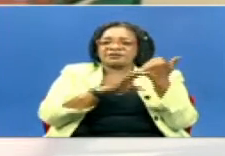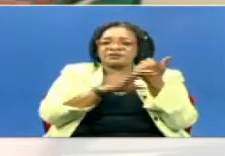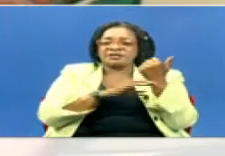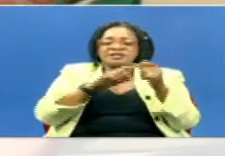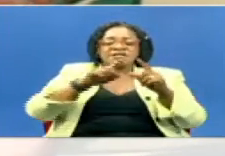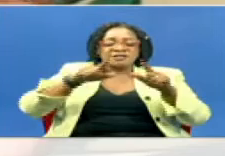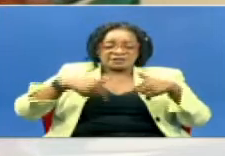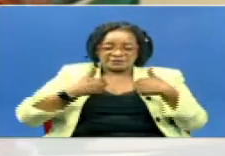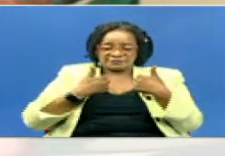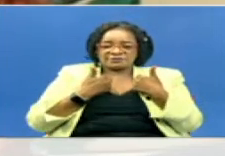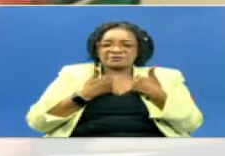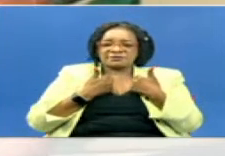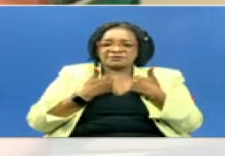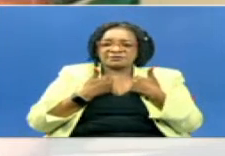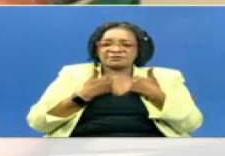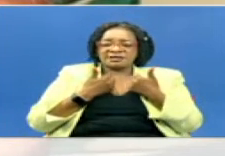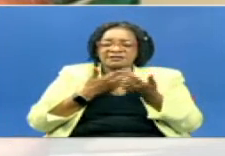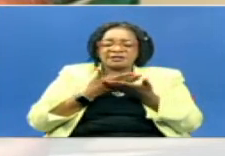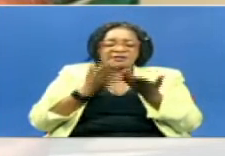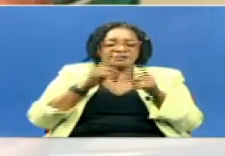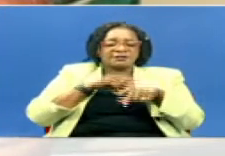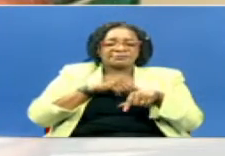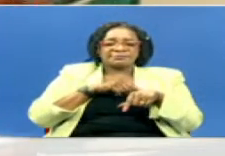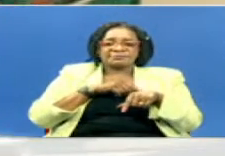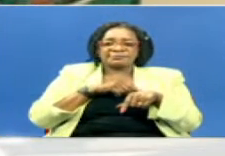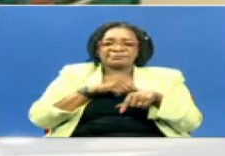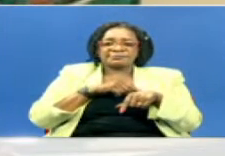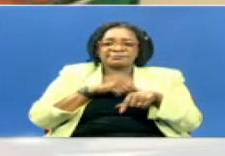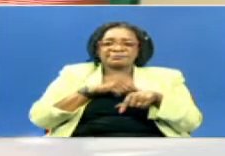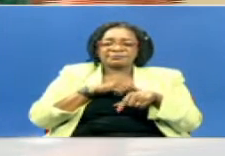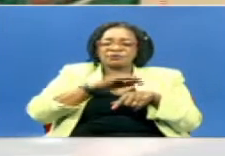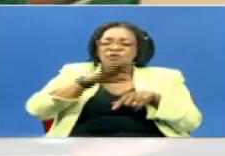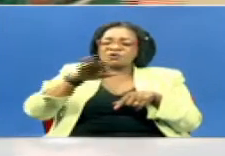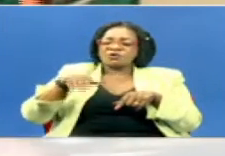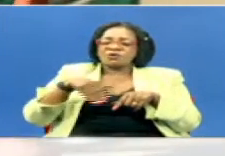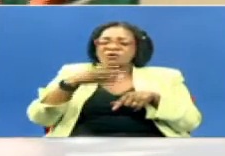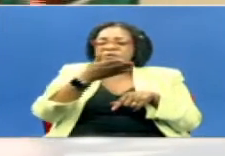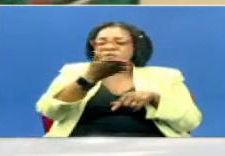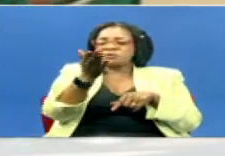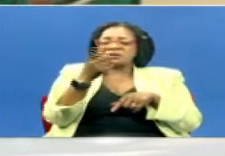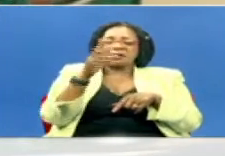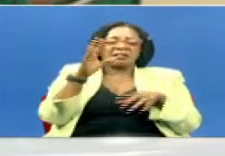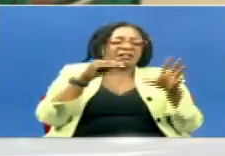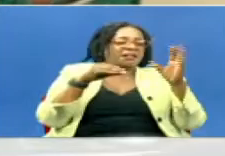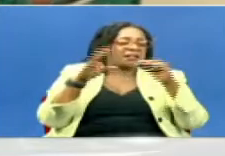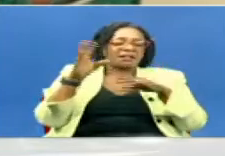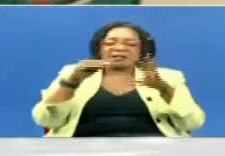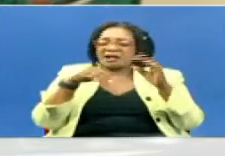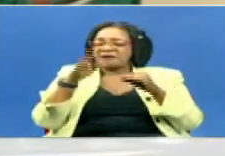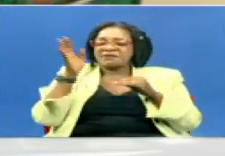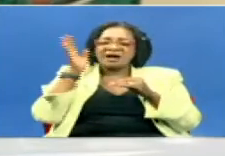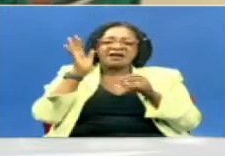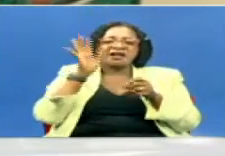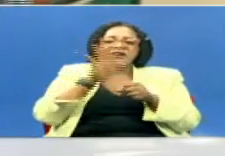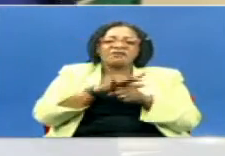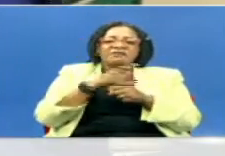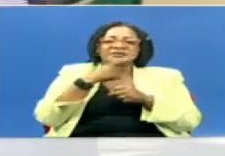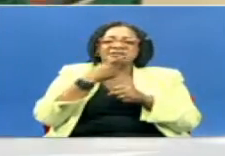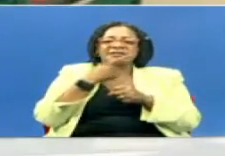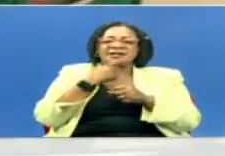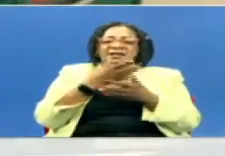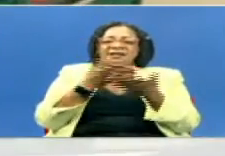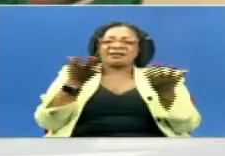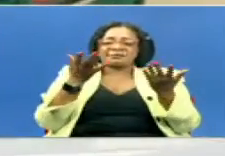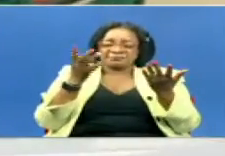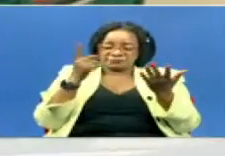deserves at any given time. So all those naysayers, I've had a lot of them say, after all, you was